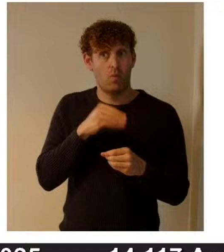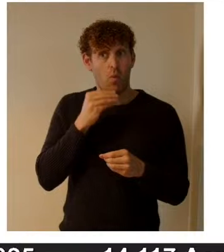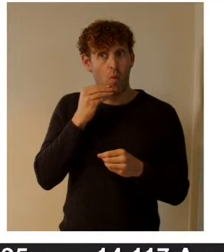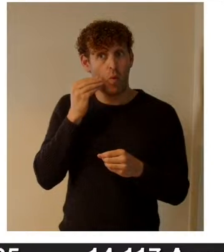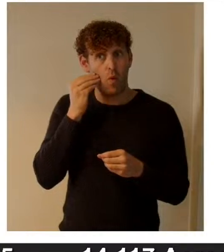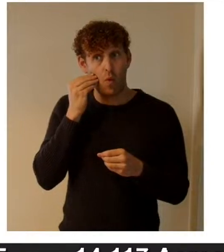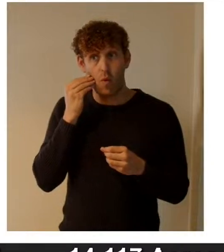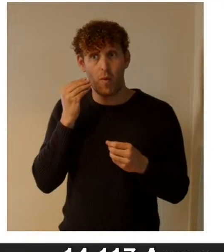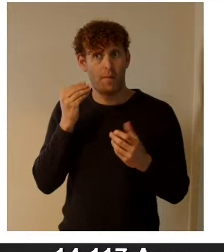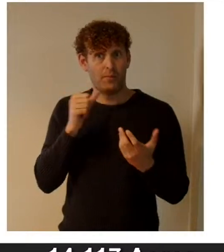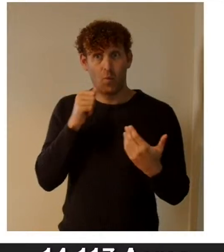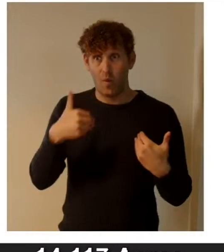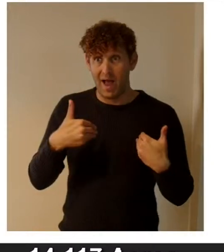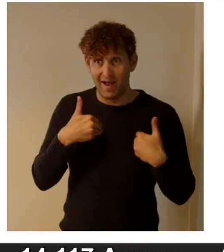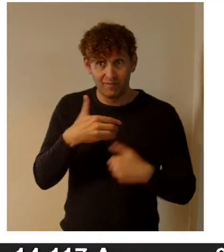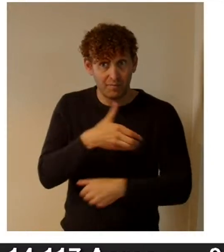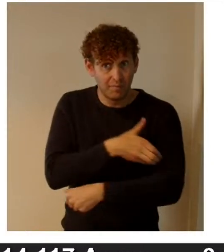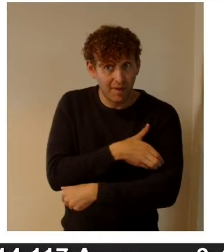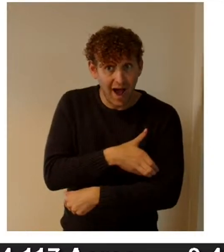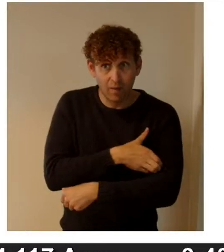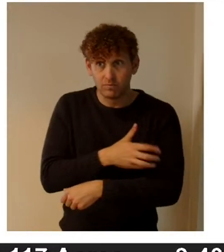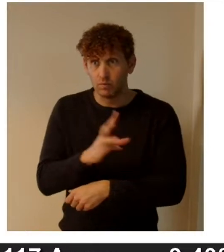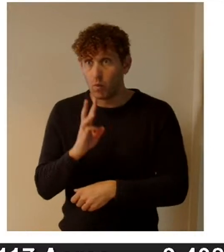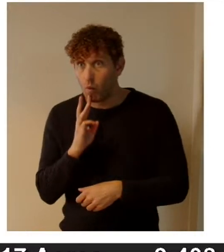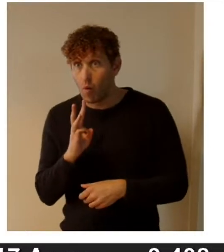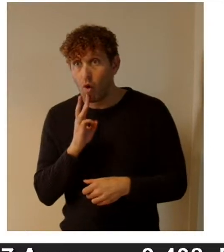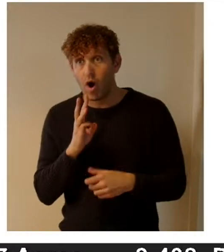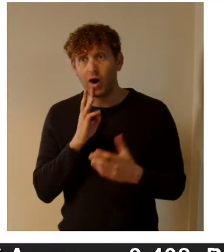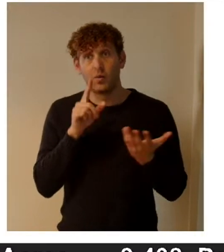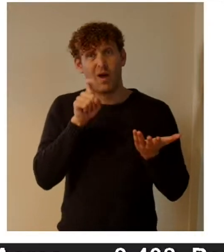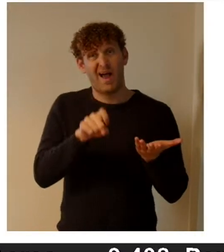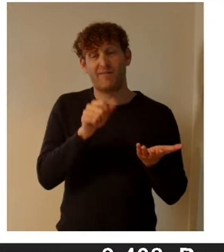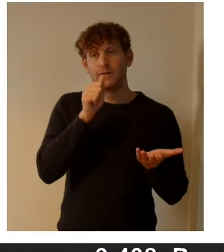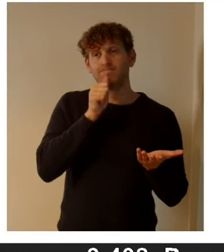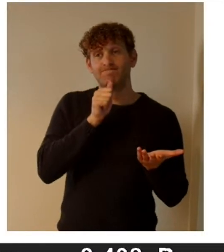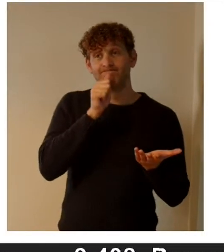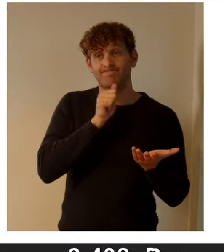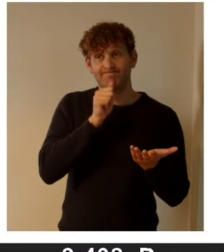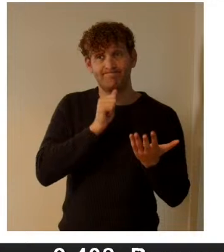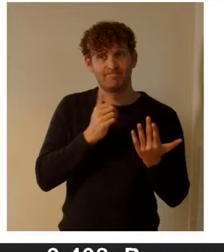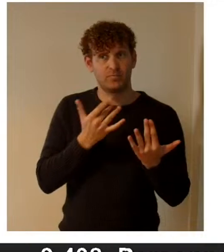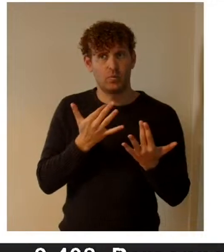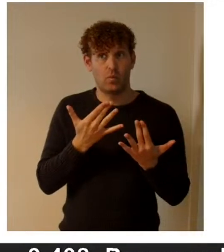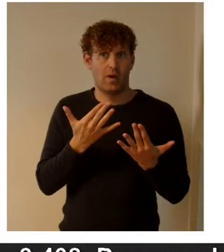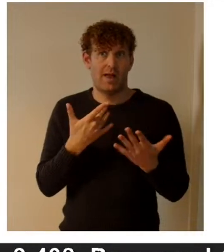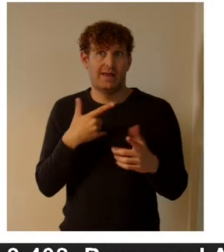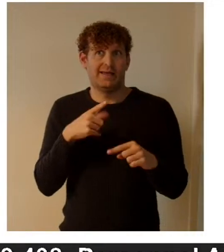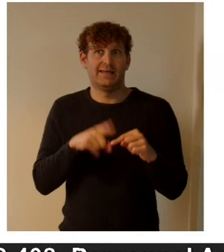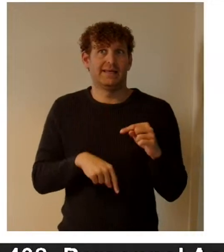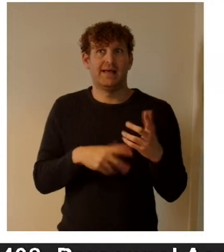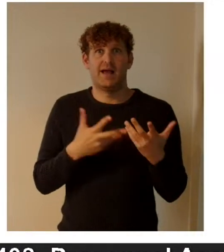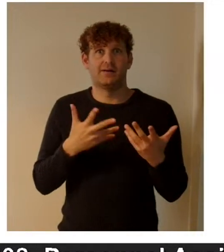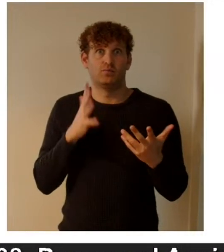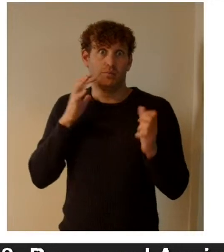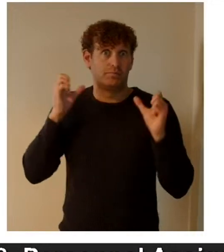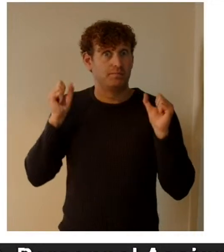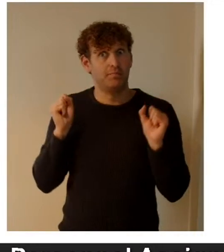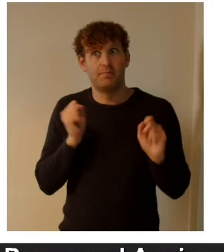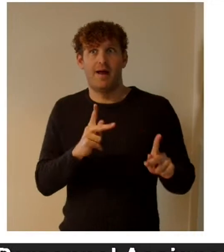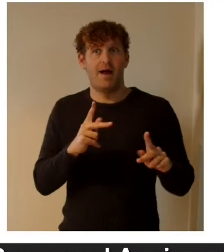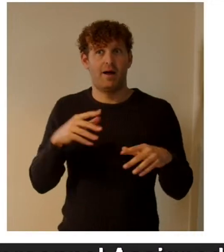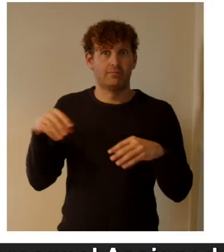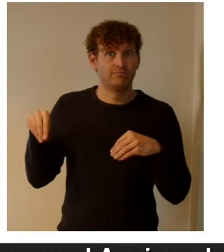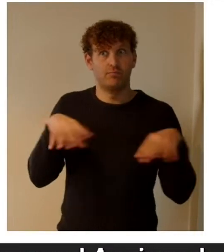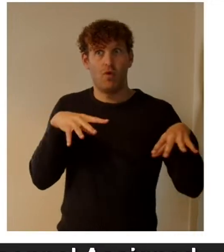water, you're going to need to make do with what is there. And I can't promise you when that's going to happen, but I can tell you this: it's going to happen as quickly as it